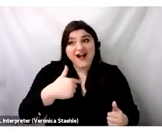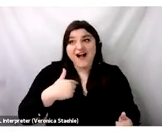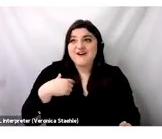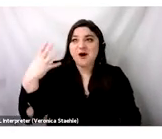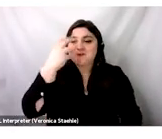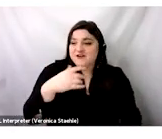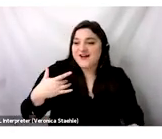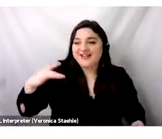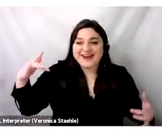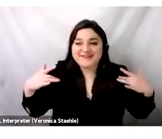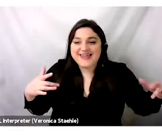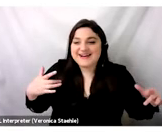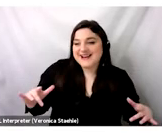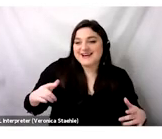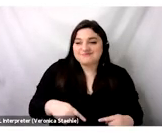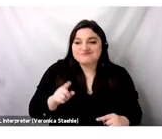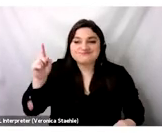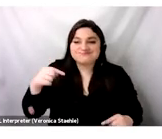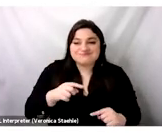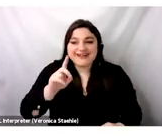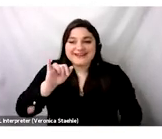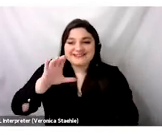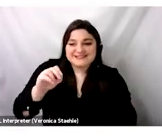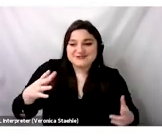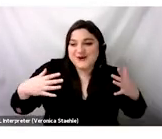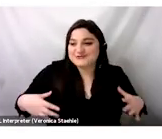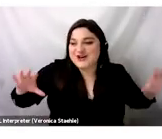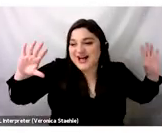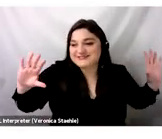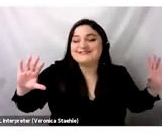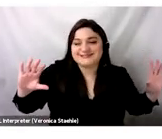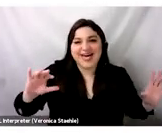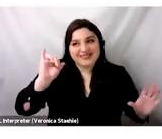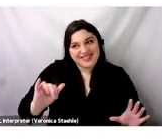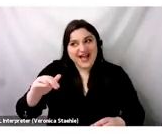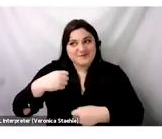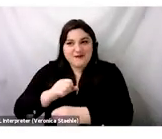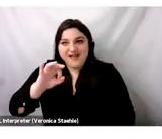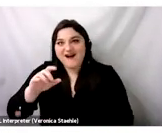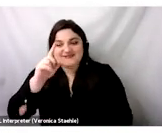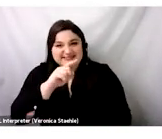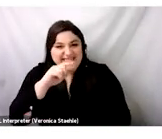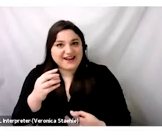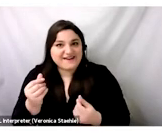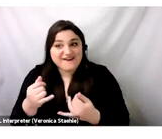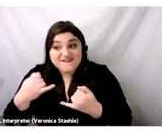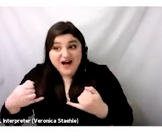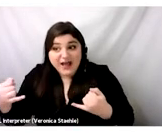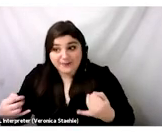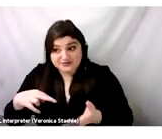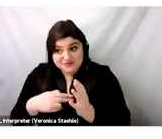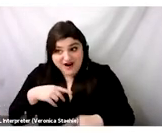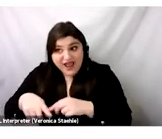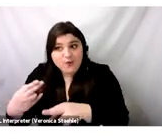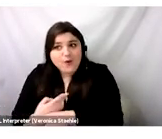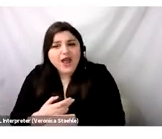that? No, it's all about moderation and kind of understanding so that you know what's happening.